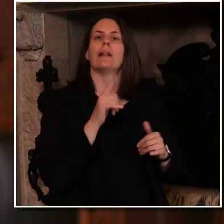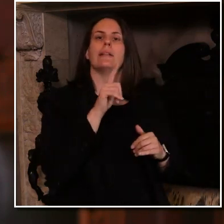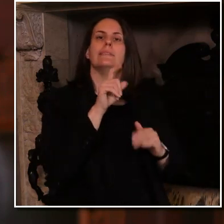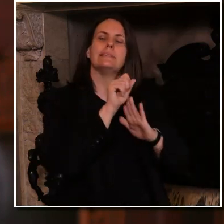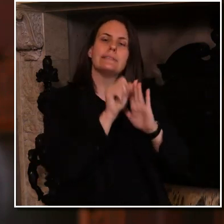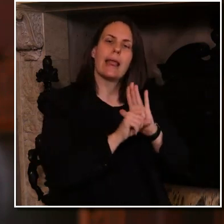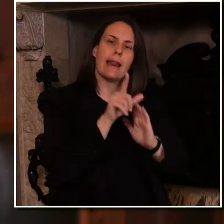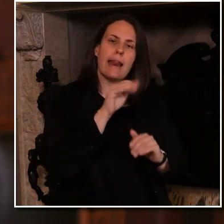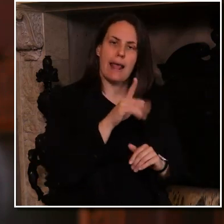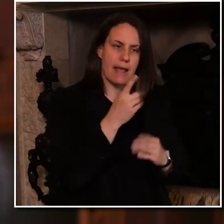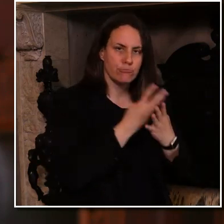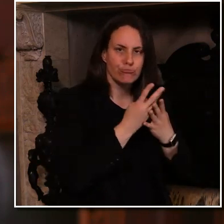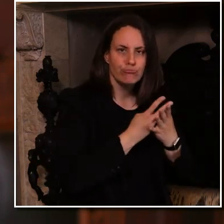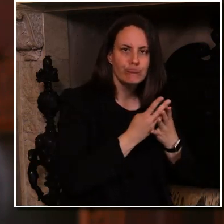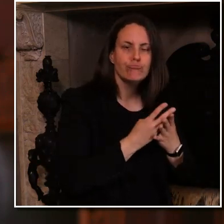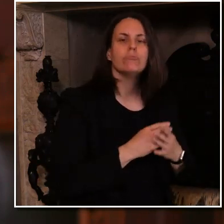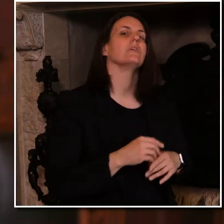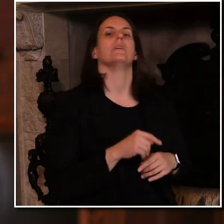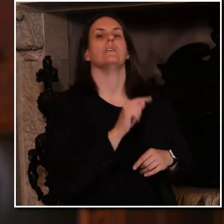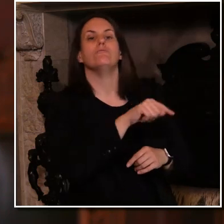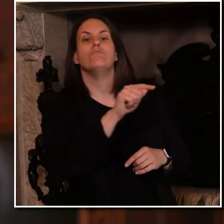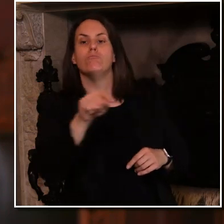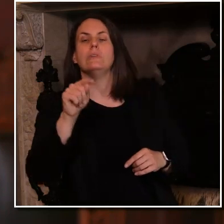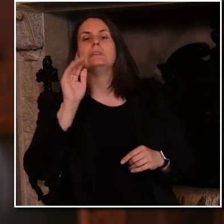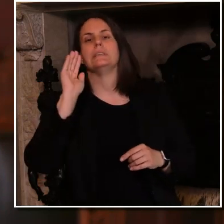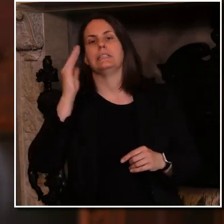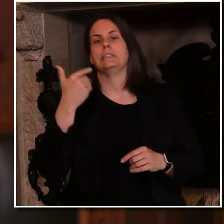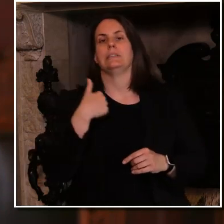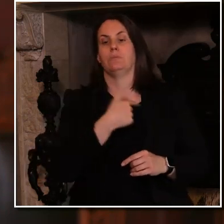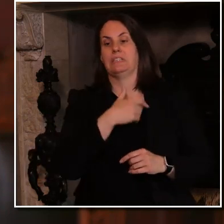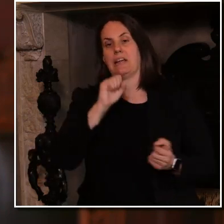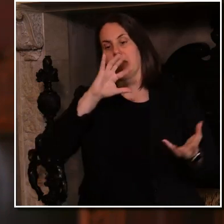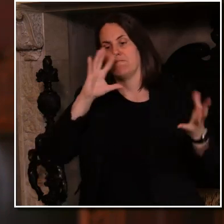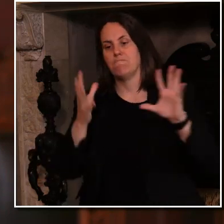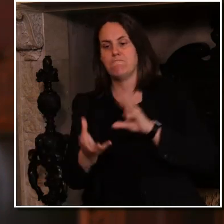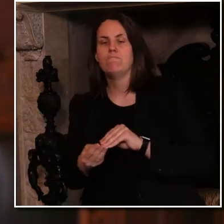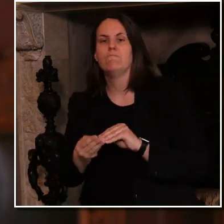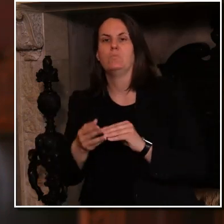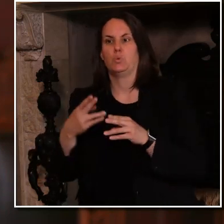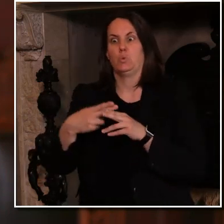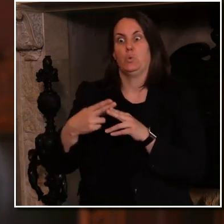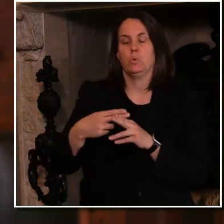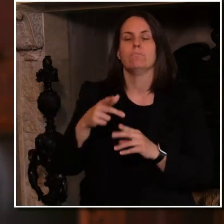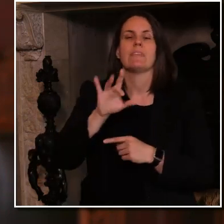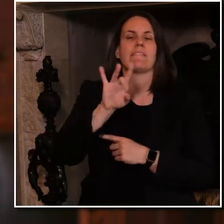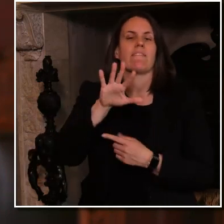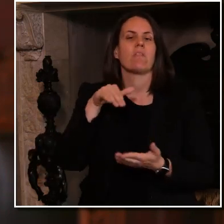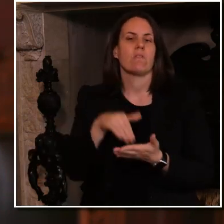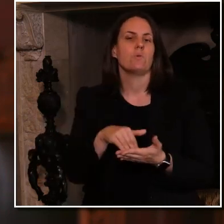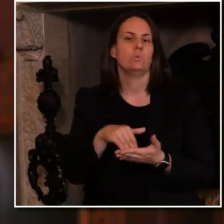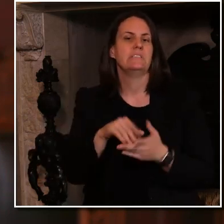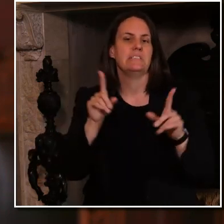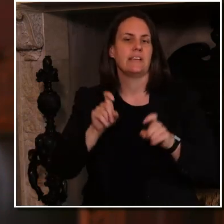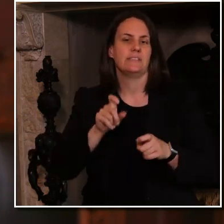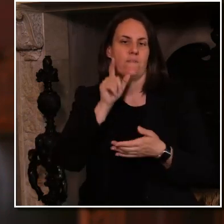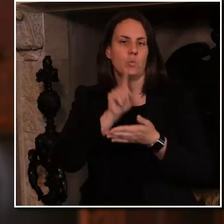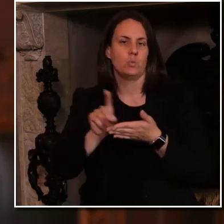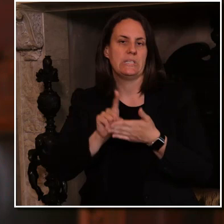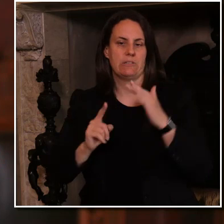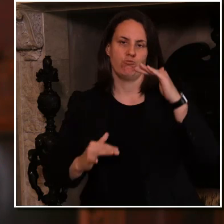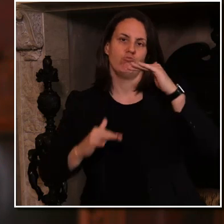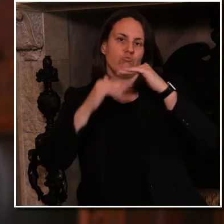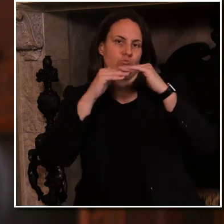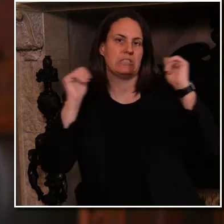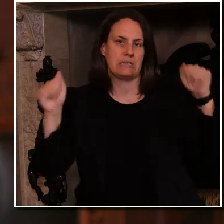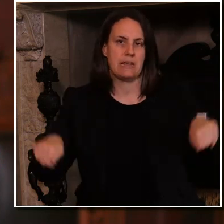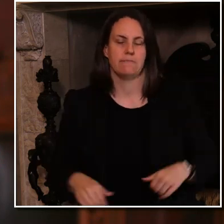we feel good about our ability to get to 85,000 tests a week. We also, through our procurement efforts in our statewide response